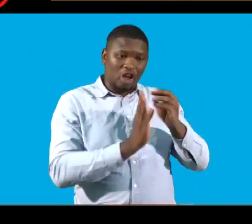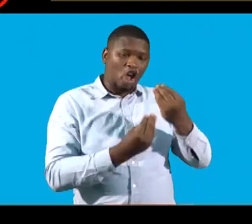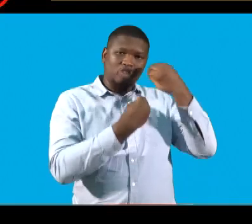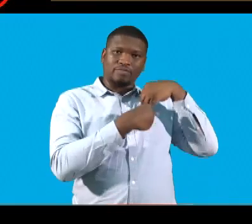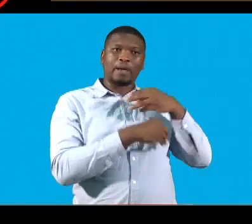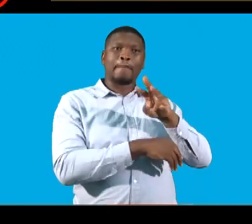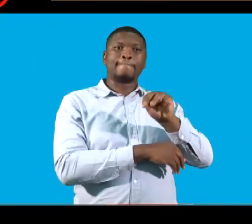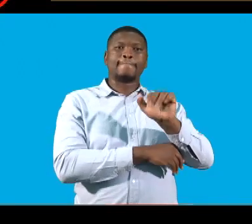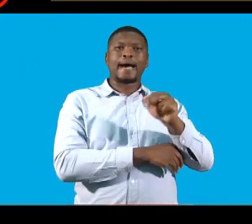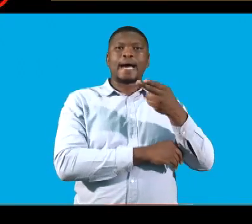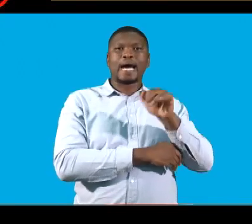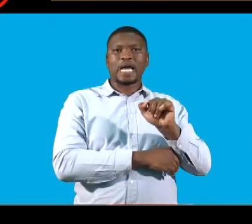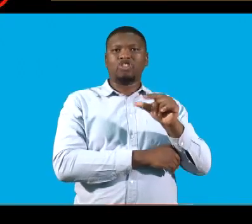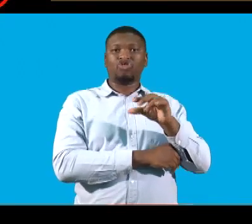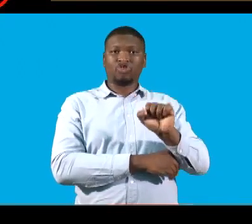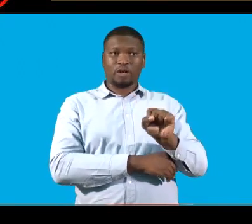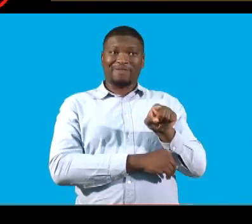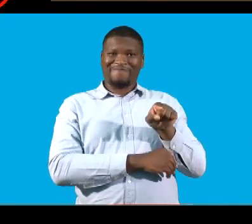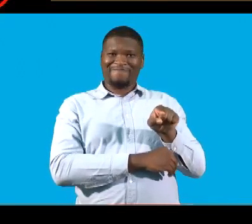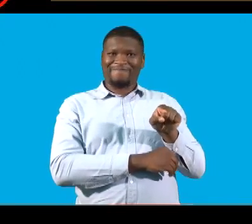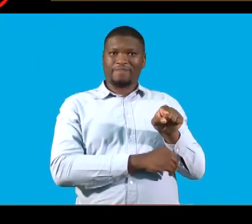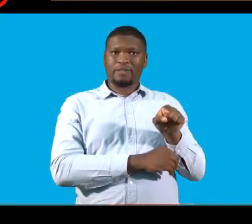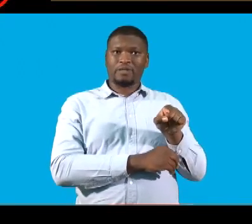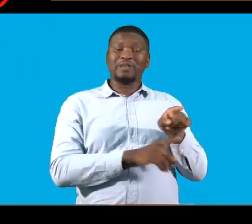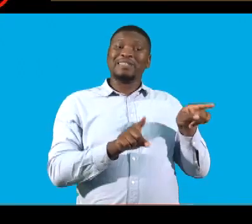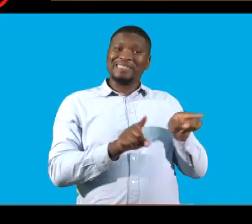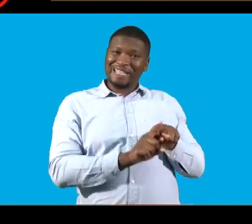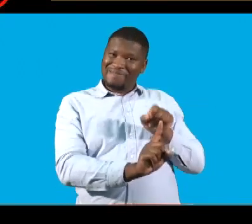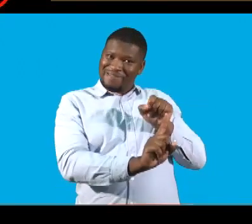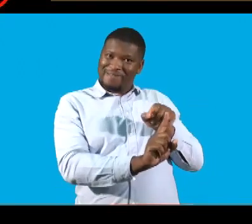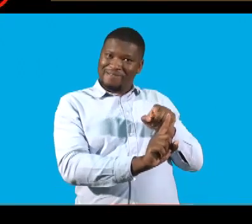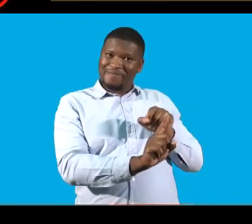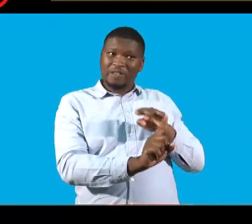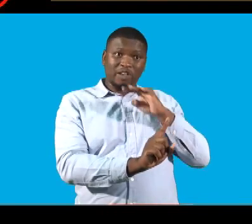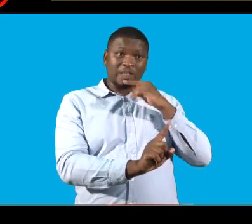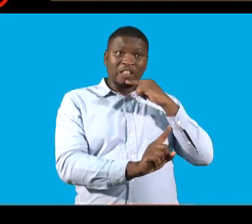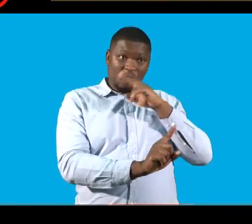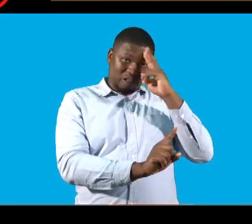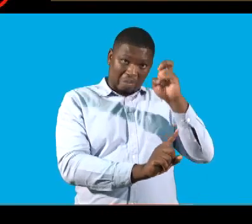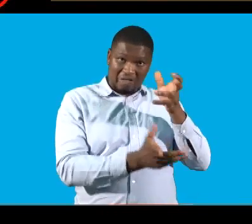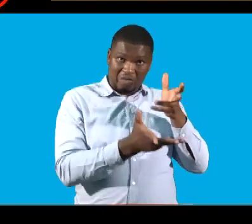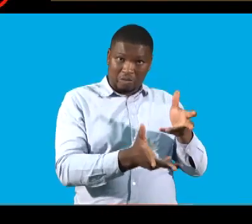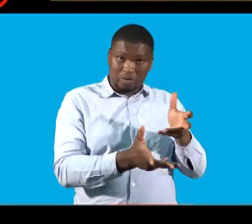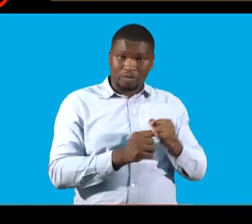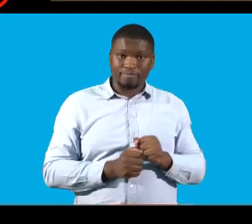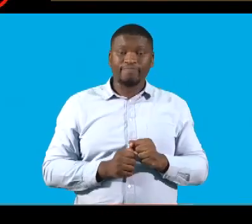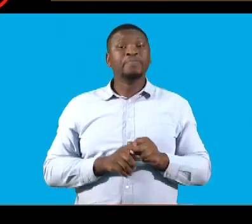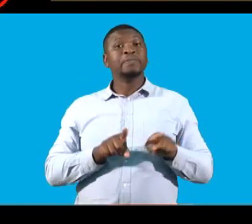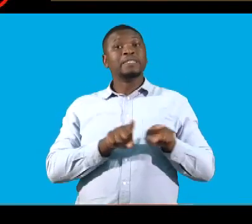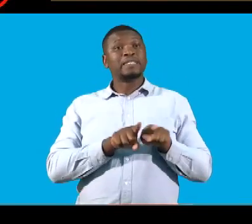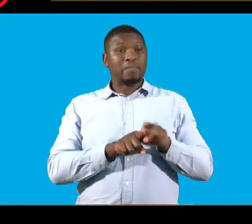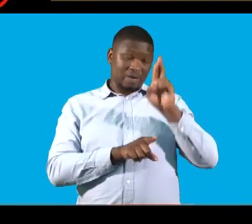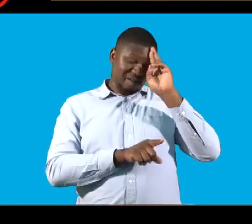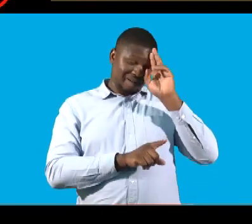important, in the novel, Mahisha devours the goat and not Richard Parker, as many falsely believe and